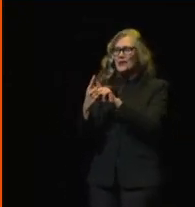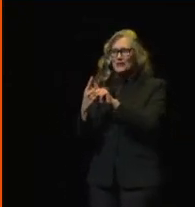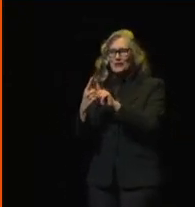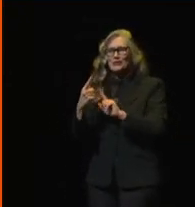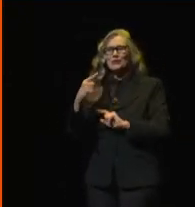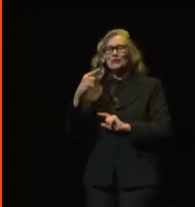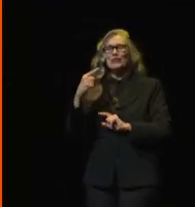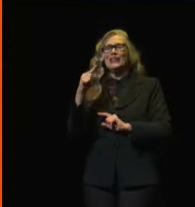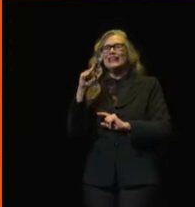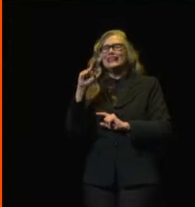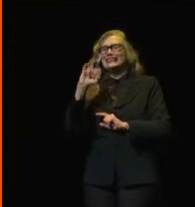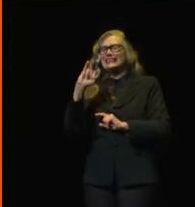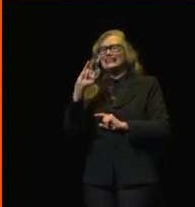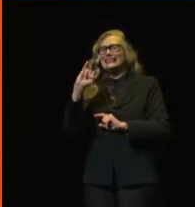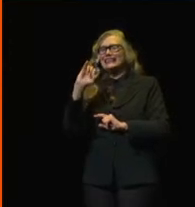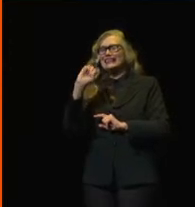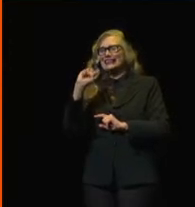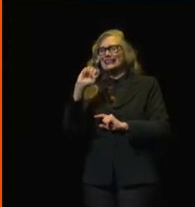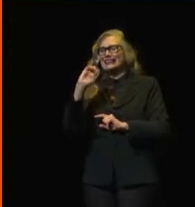like on so many nights.